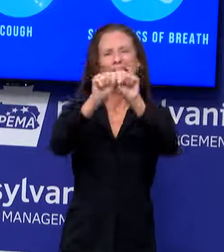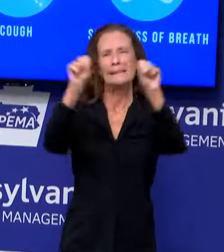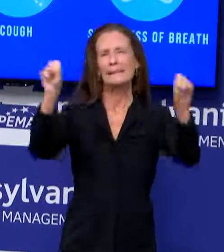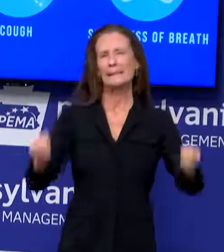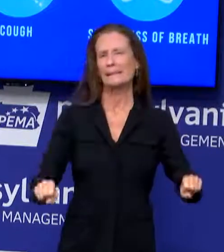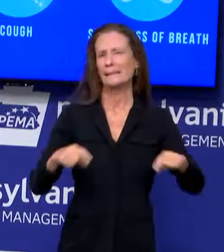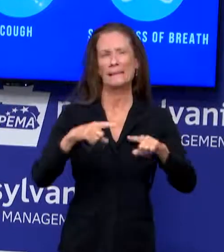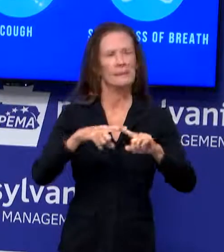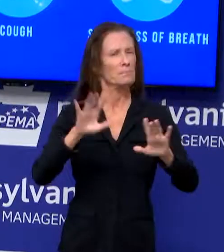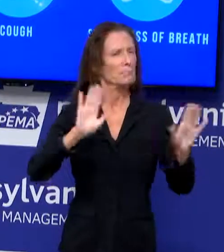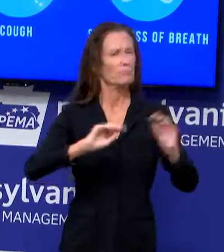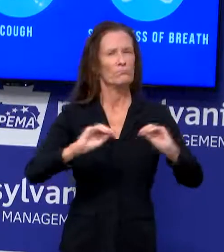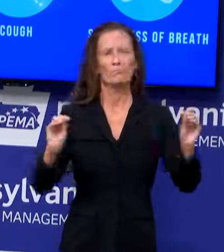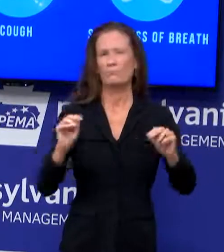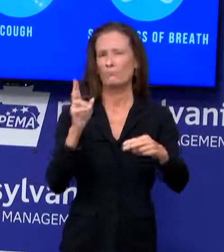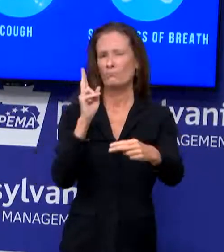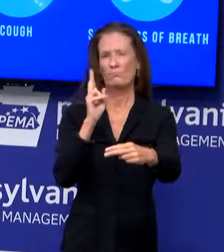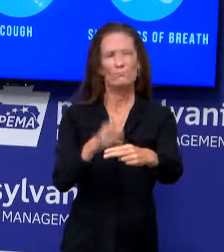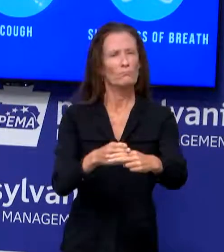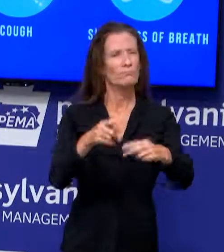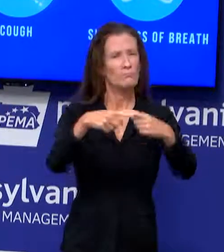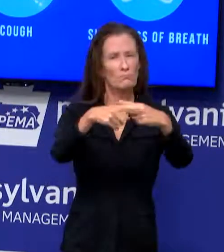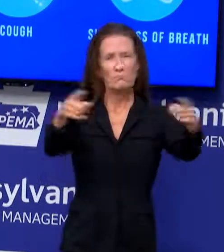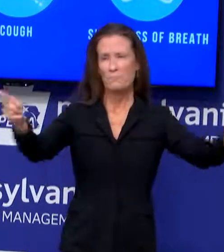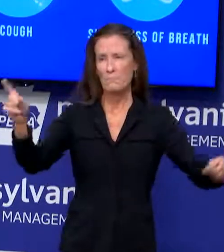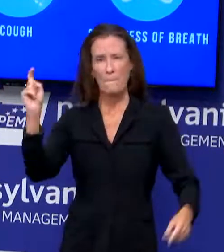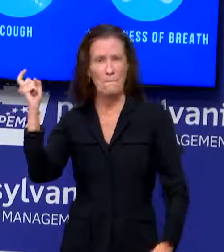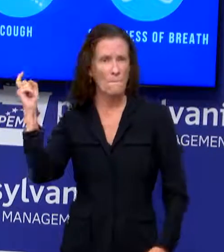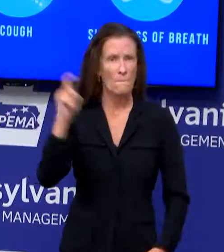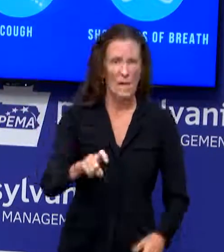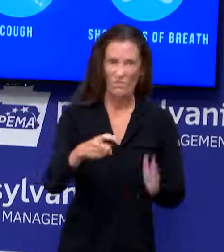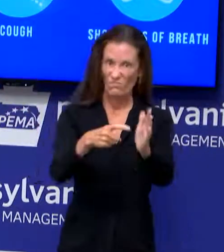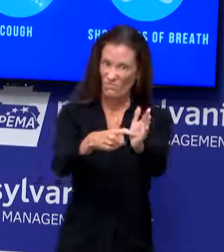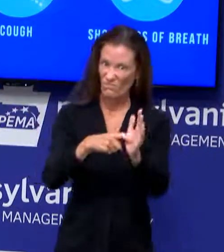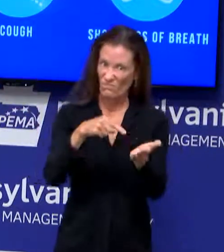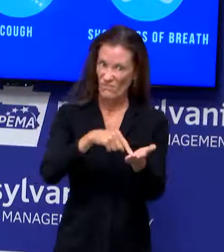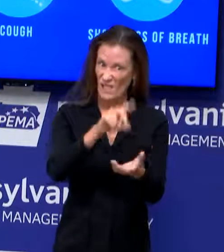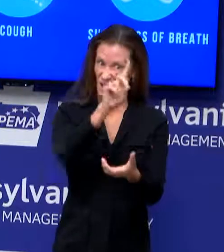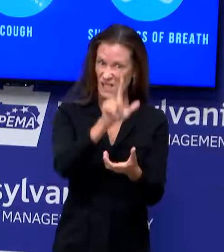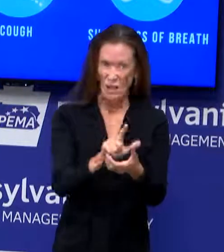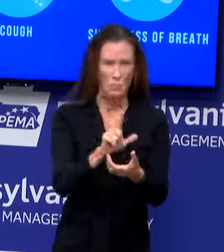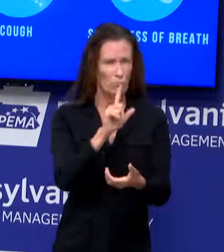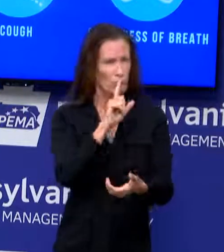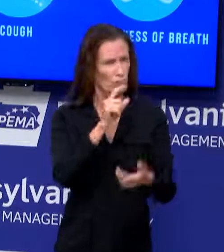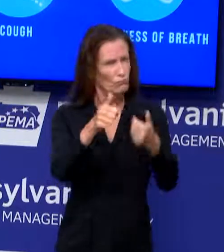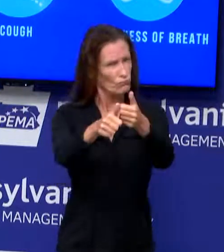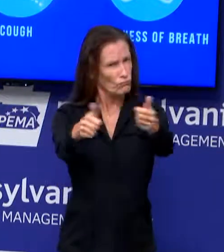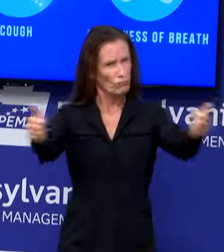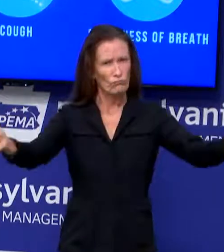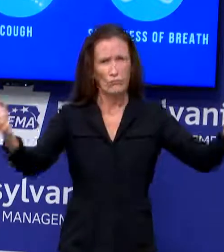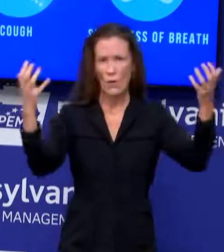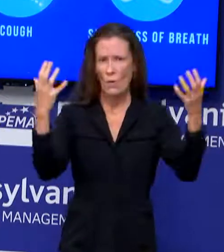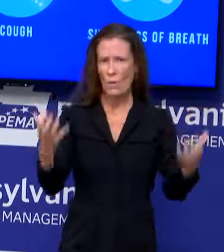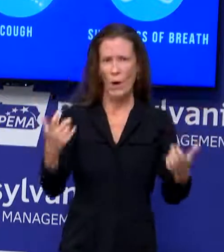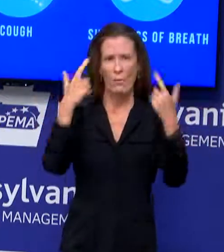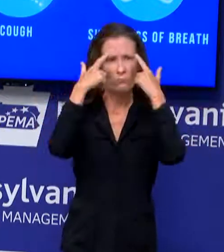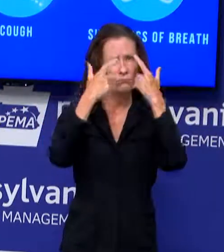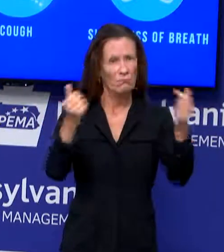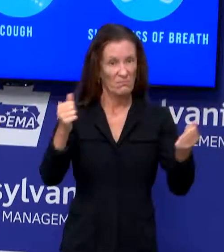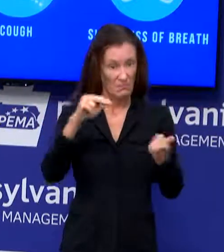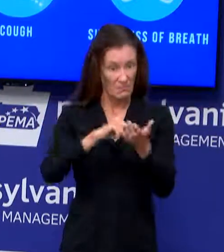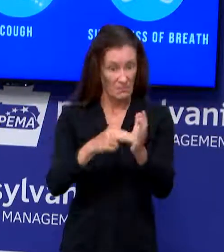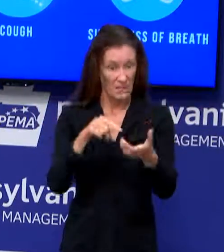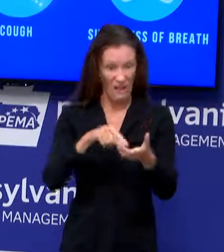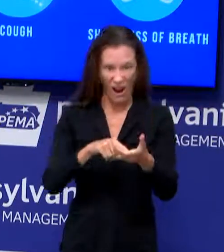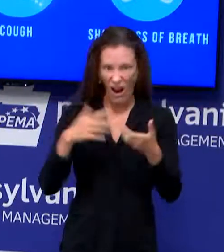voluntary. It does not really track your travels, but instead uses the same technology that our phones use